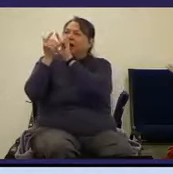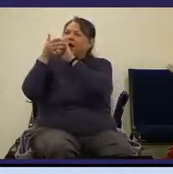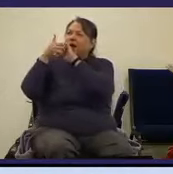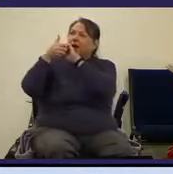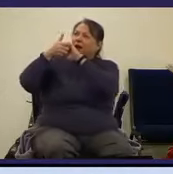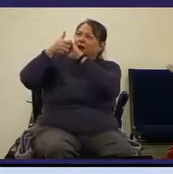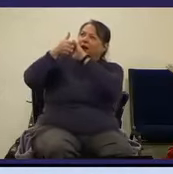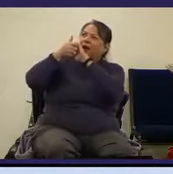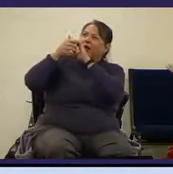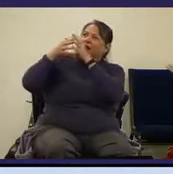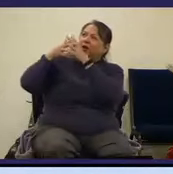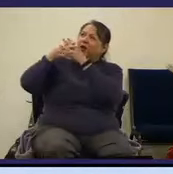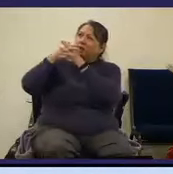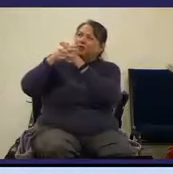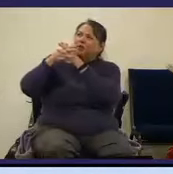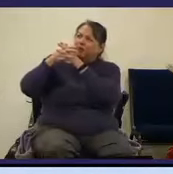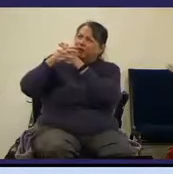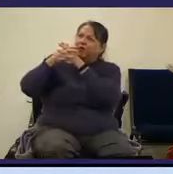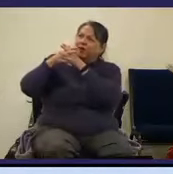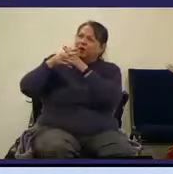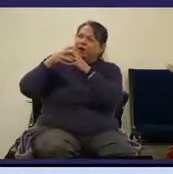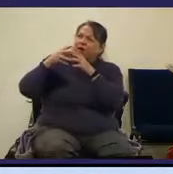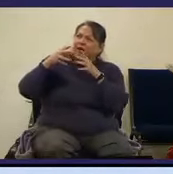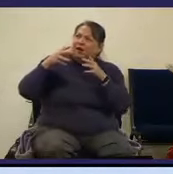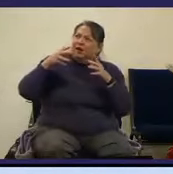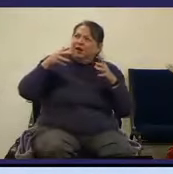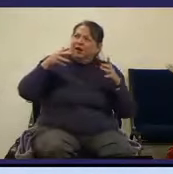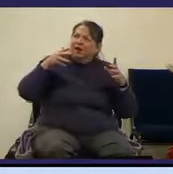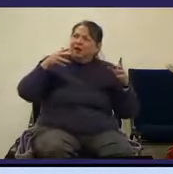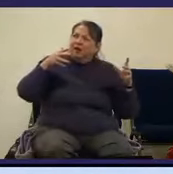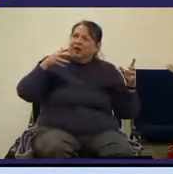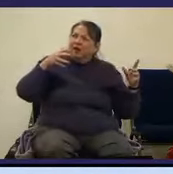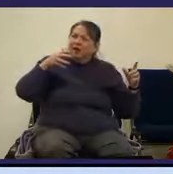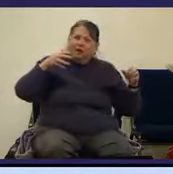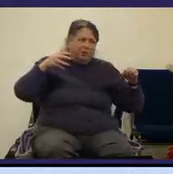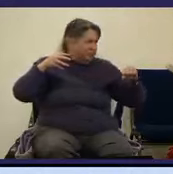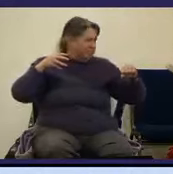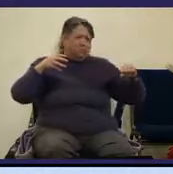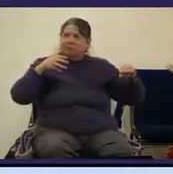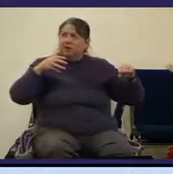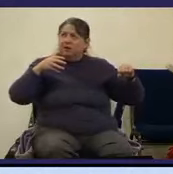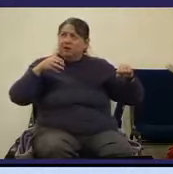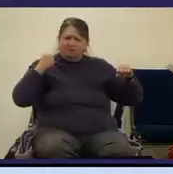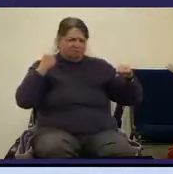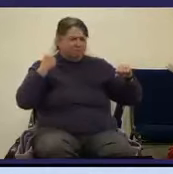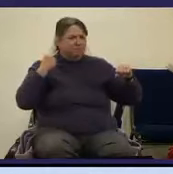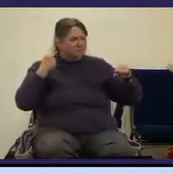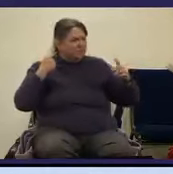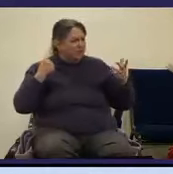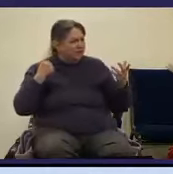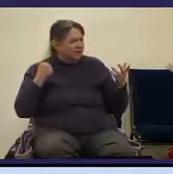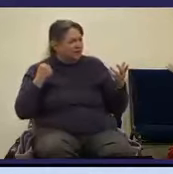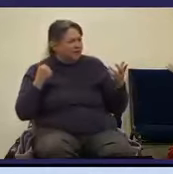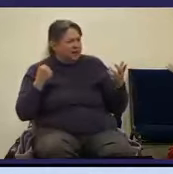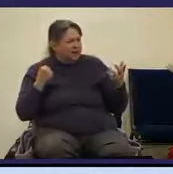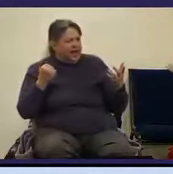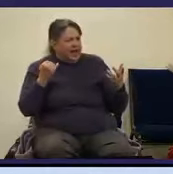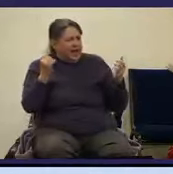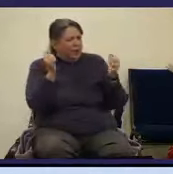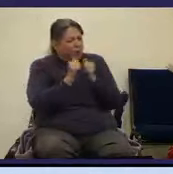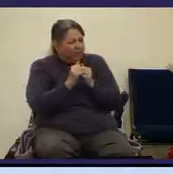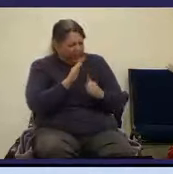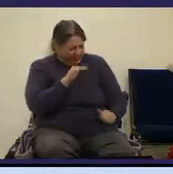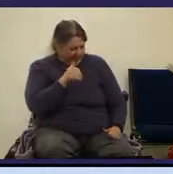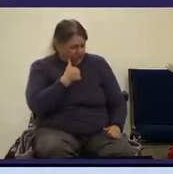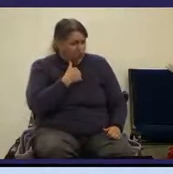the presence of God. He says, the soul thus inflamed can no longer live except in the